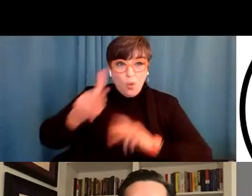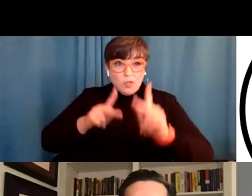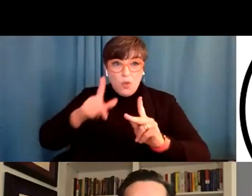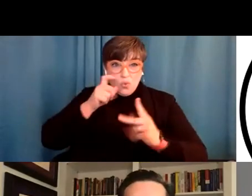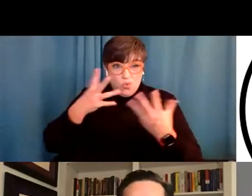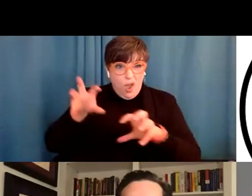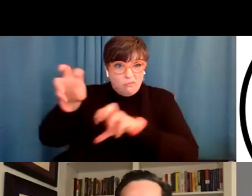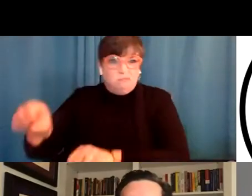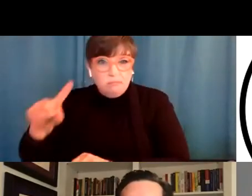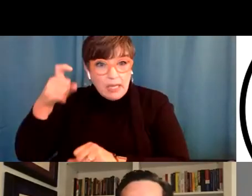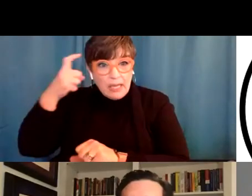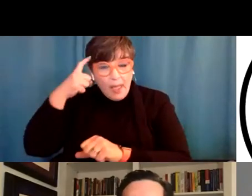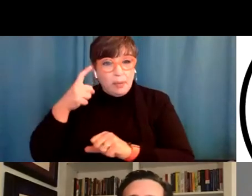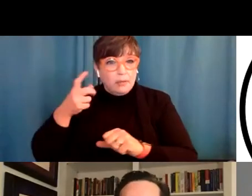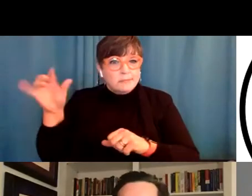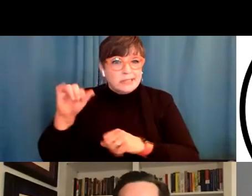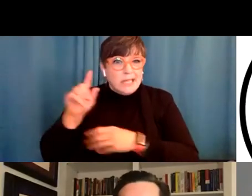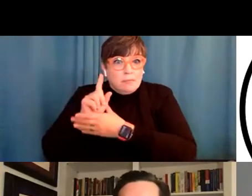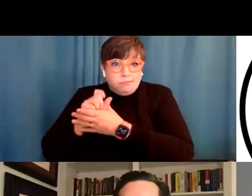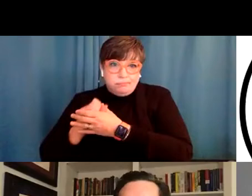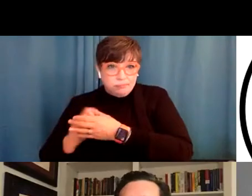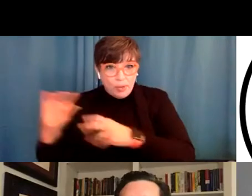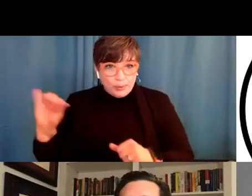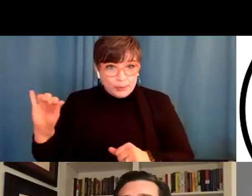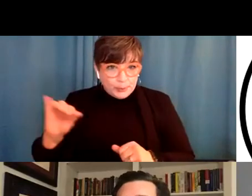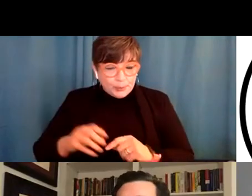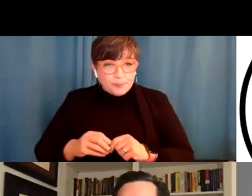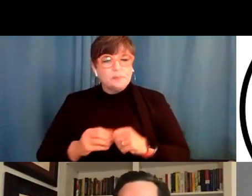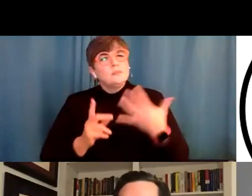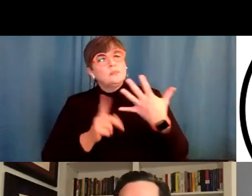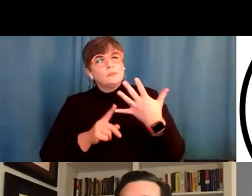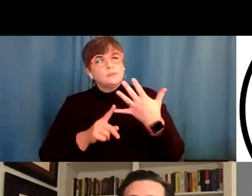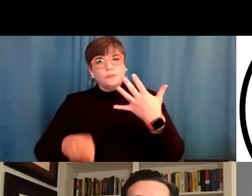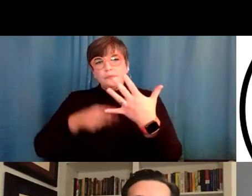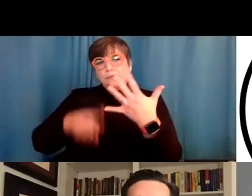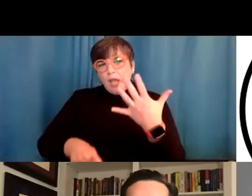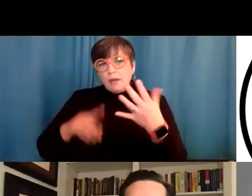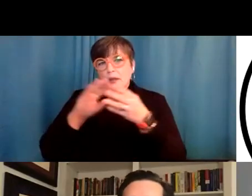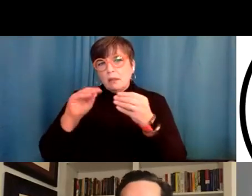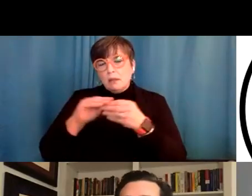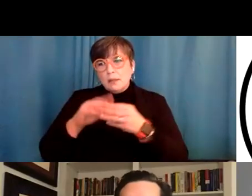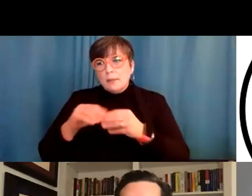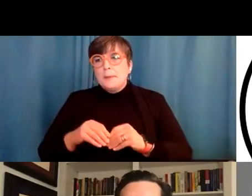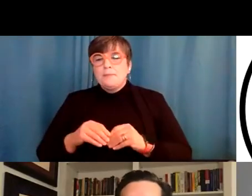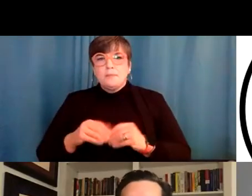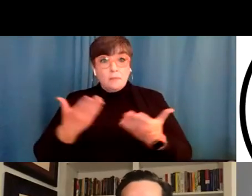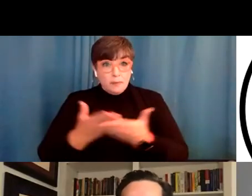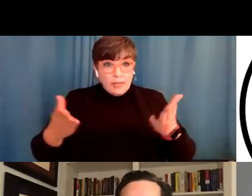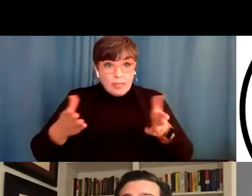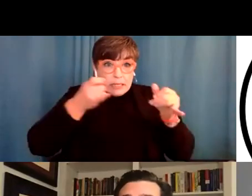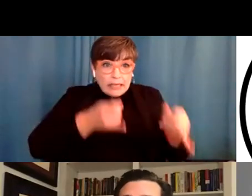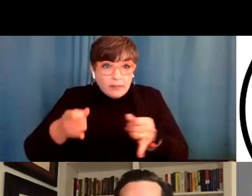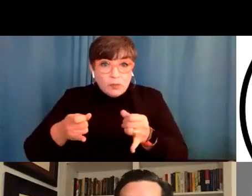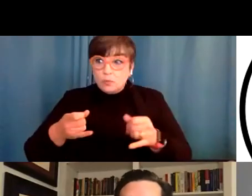further activity. But the final point I would make is that these individuals and these views are not gone from our society.